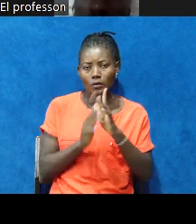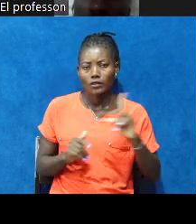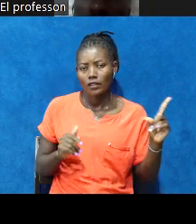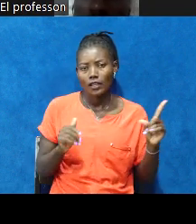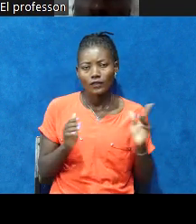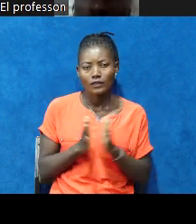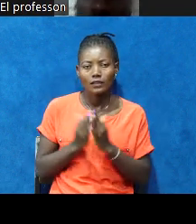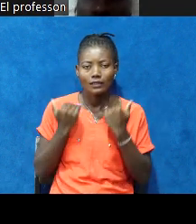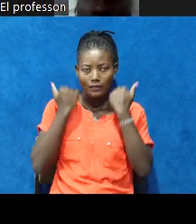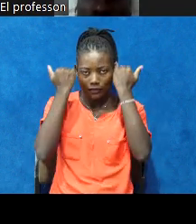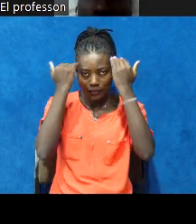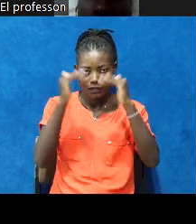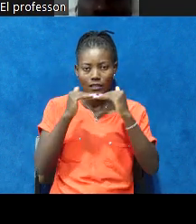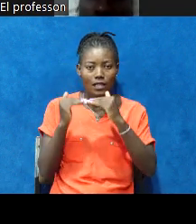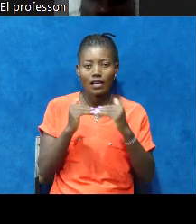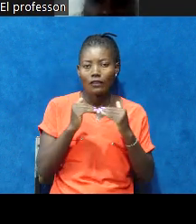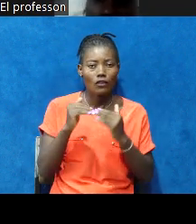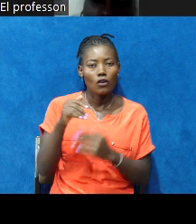left side and stress level at the bottom.